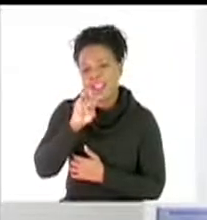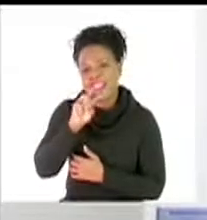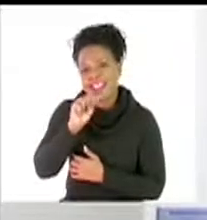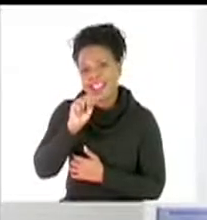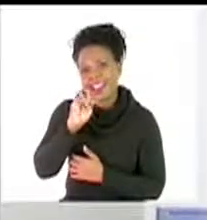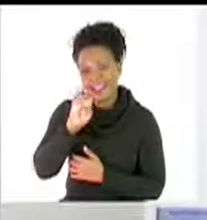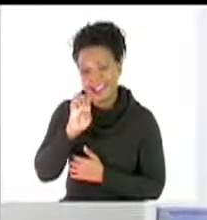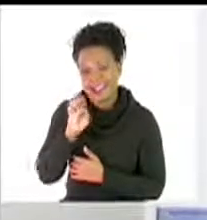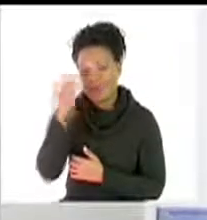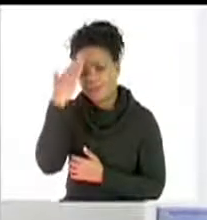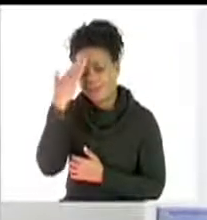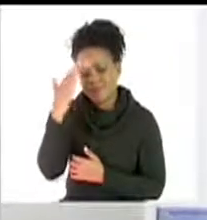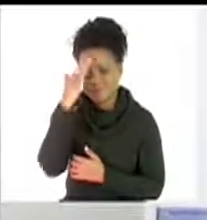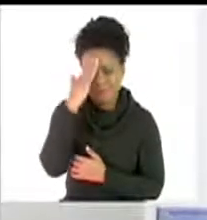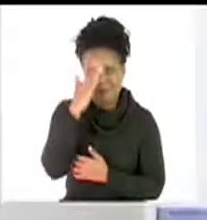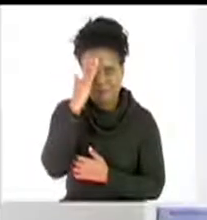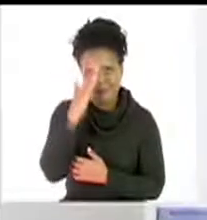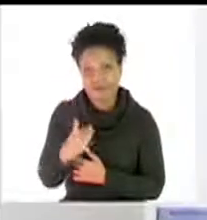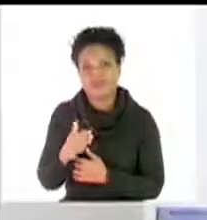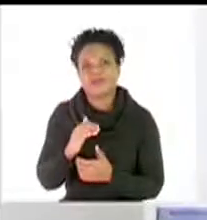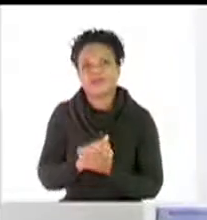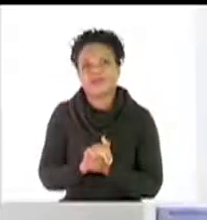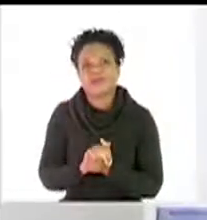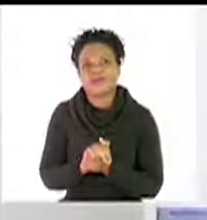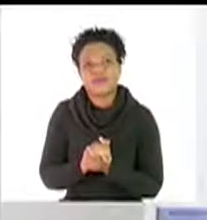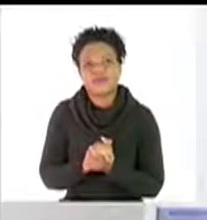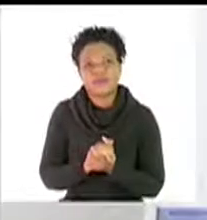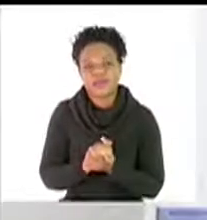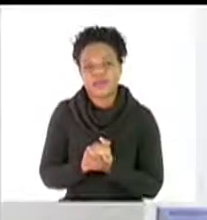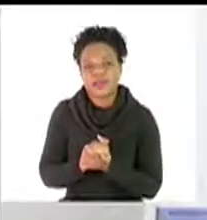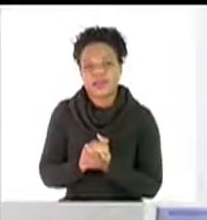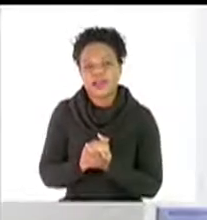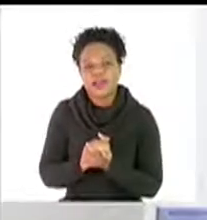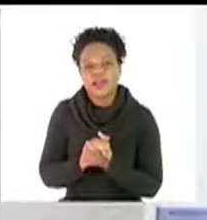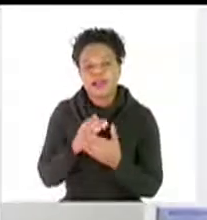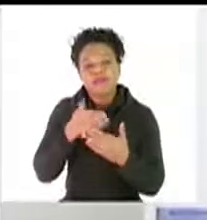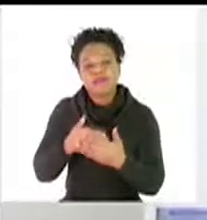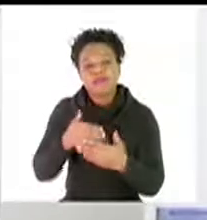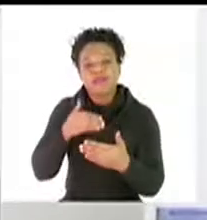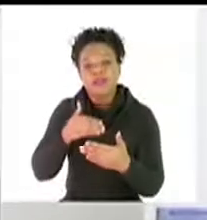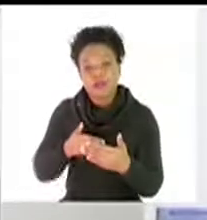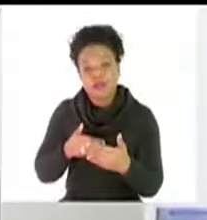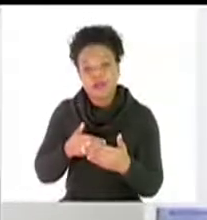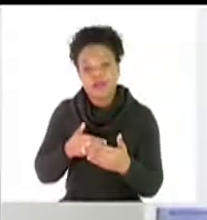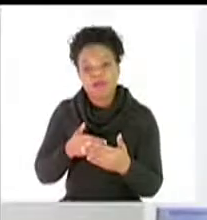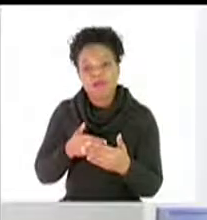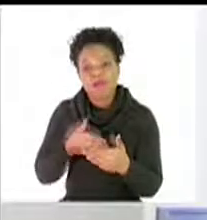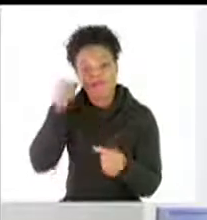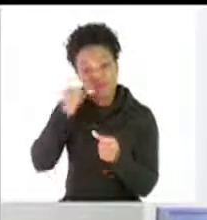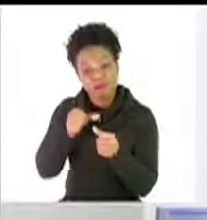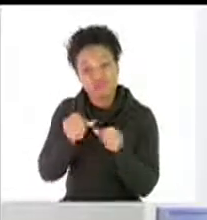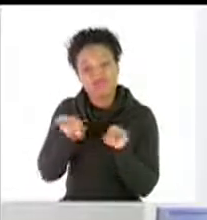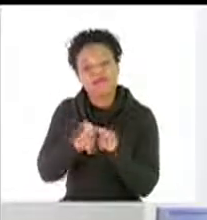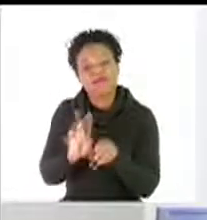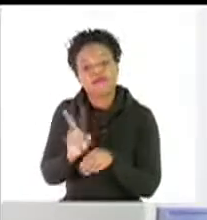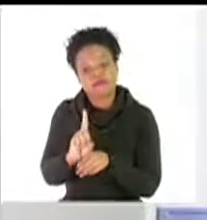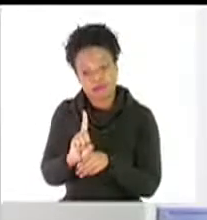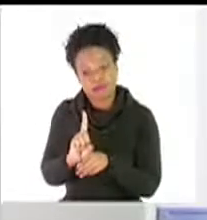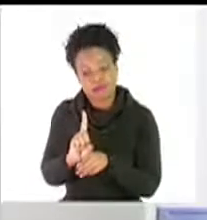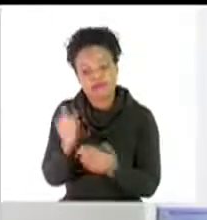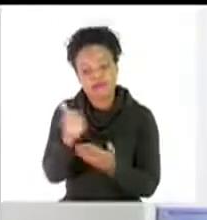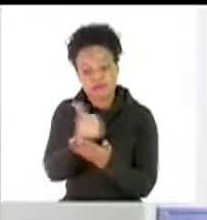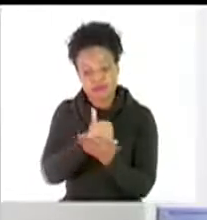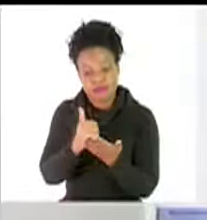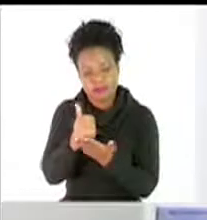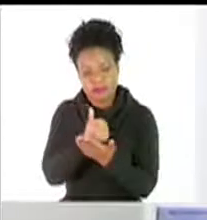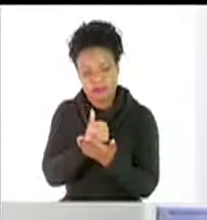Right, before we go into today's lesson, let's begin by sanitizing our